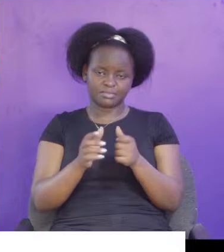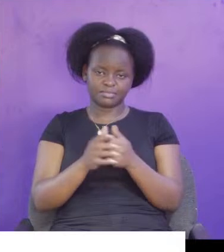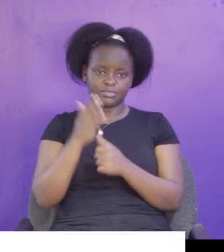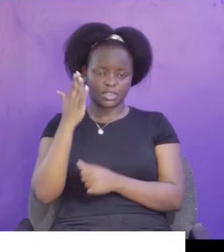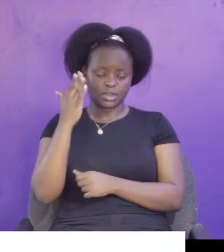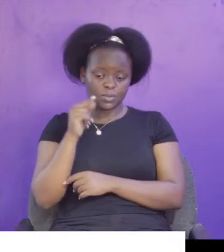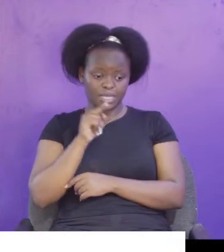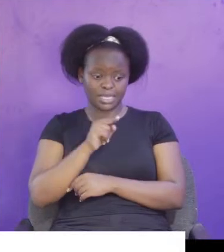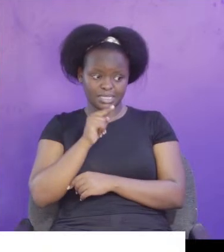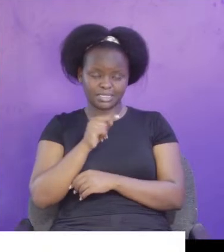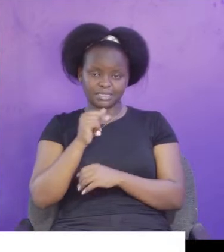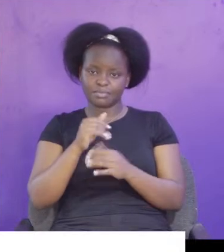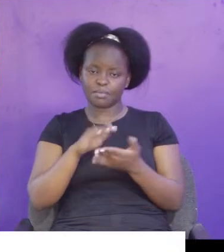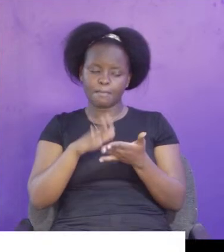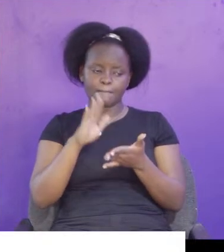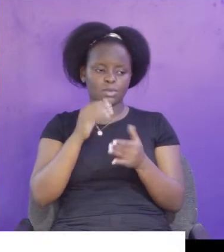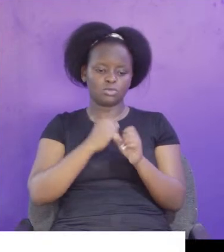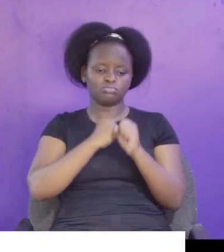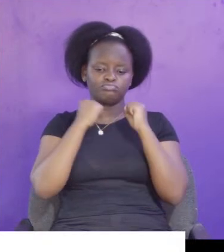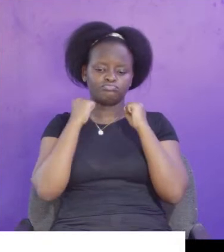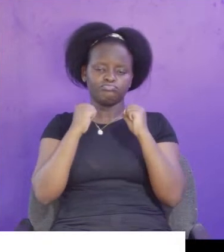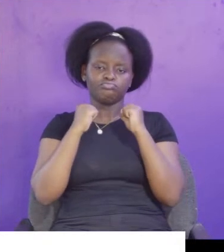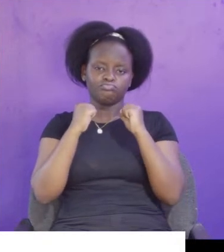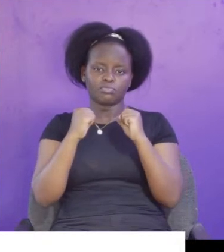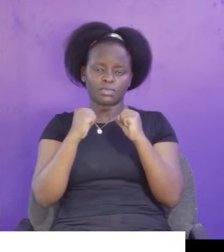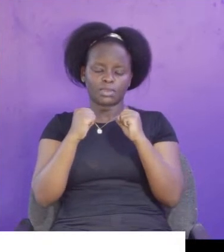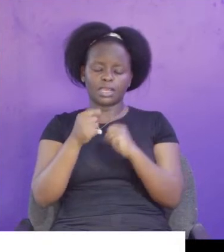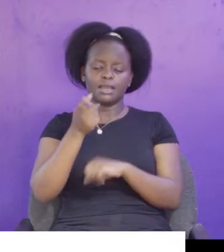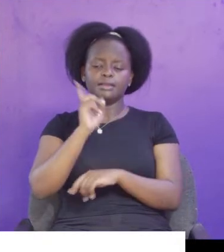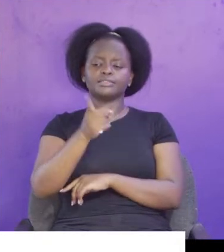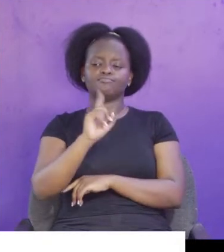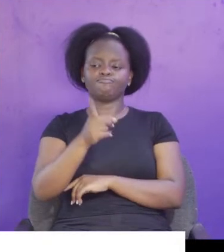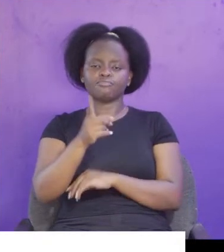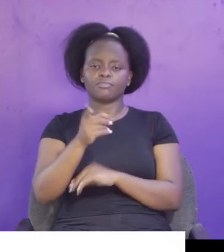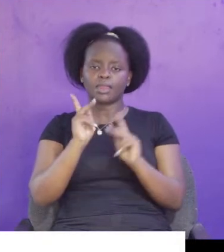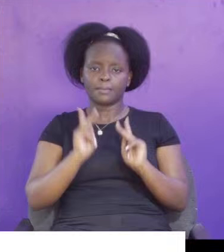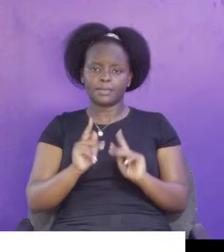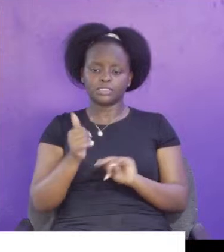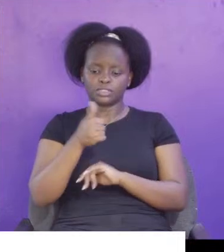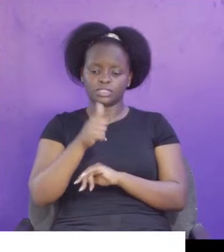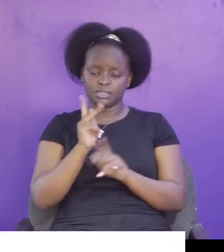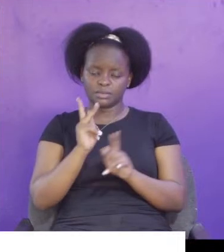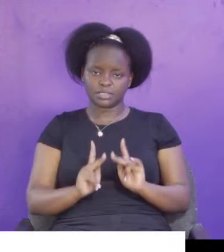in confronting anybody who attacked us.